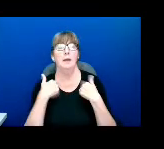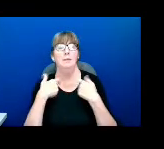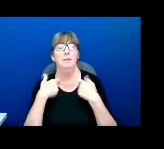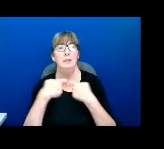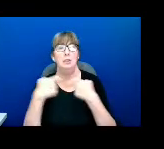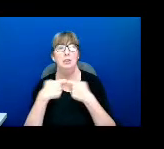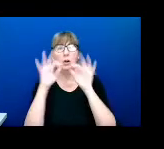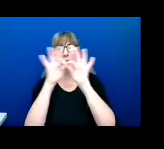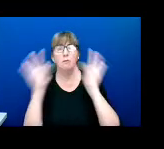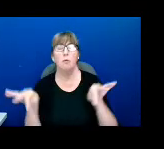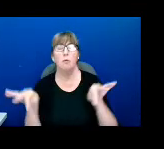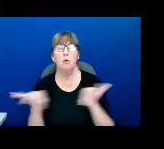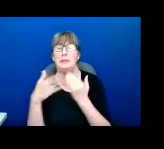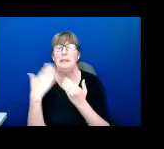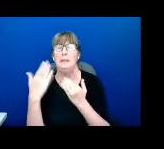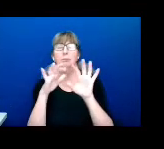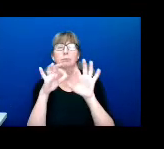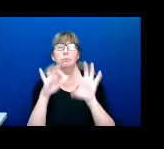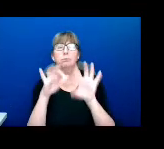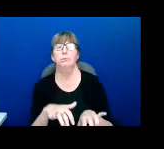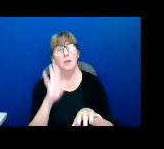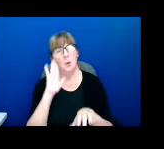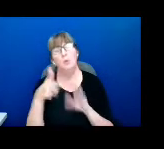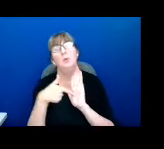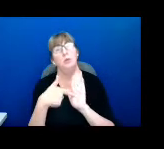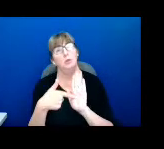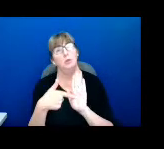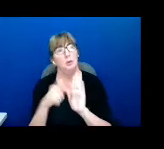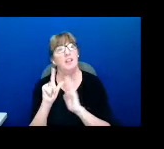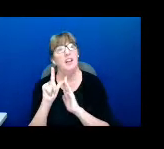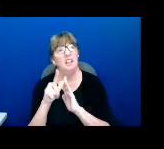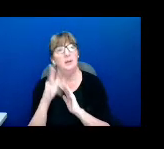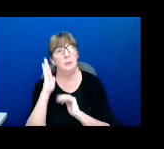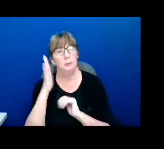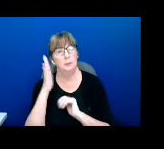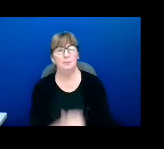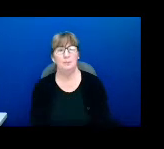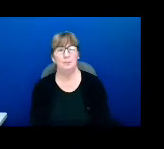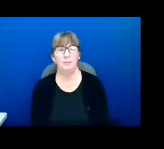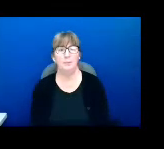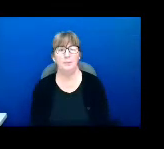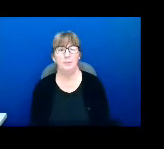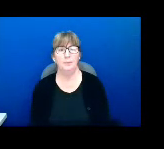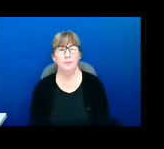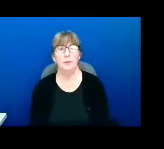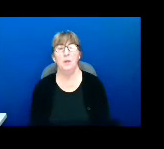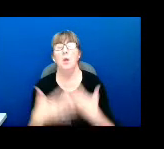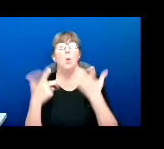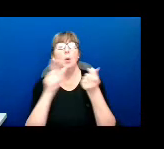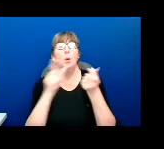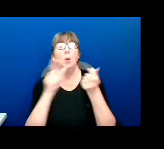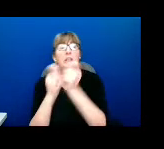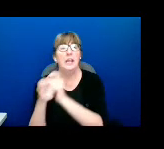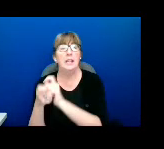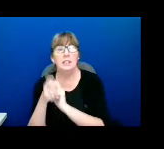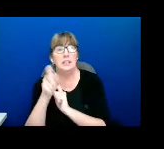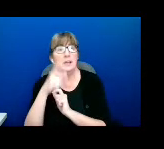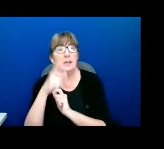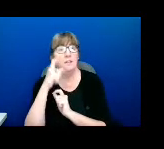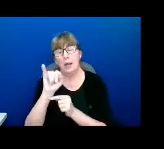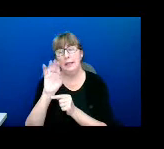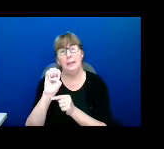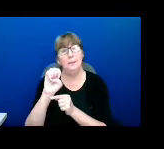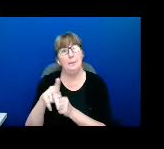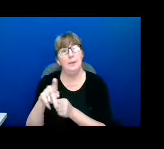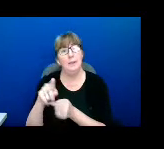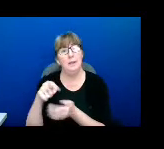easy form, and we'll actually show you that form a little later. And what changes need to be made to an IEP? In West